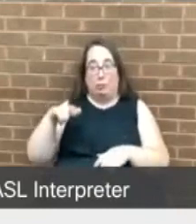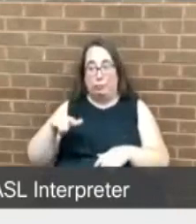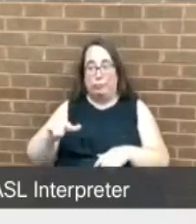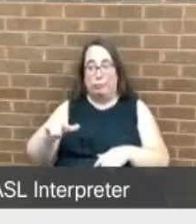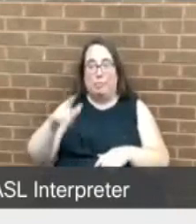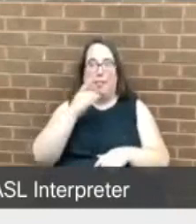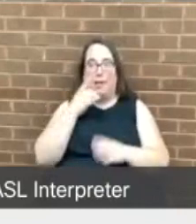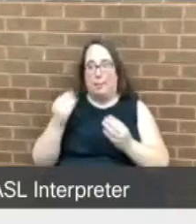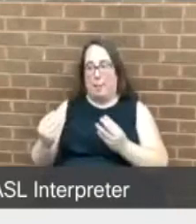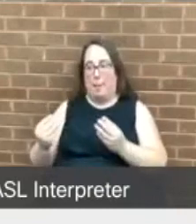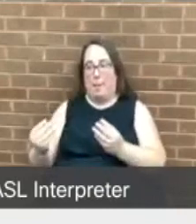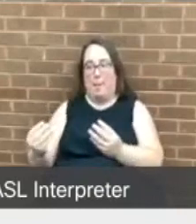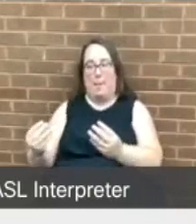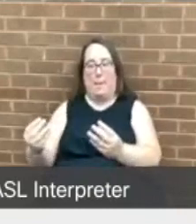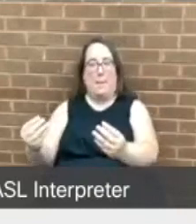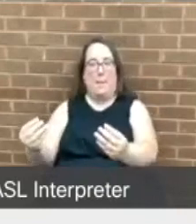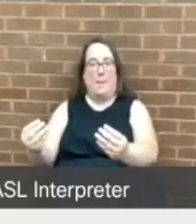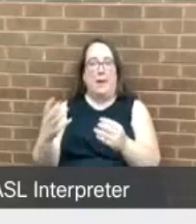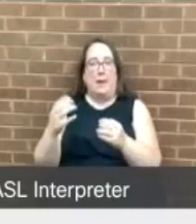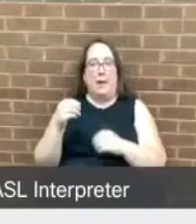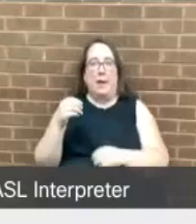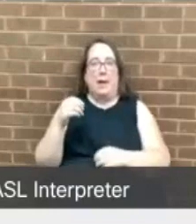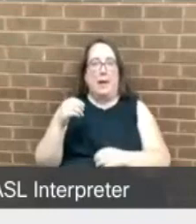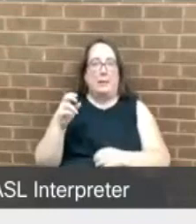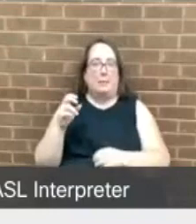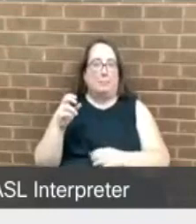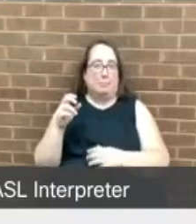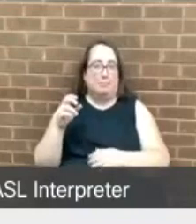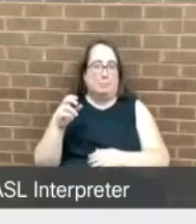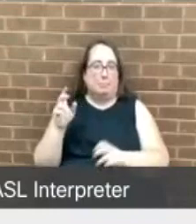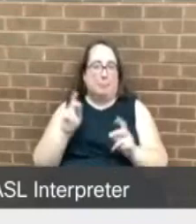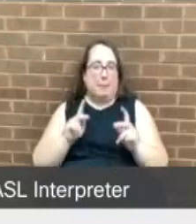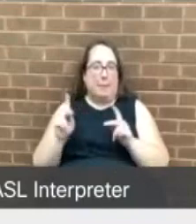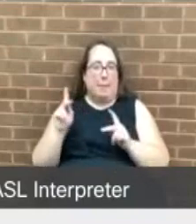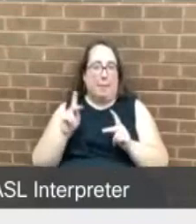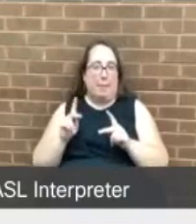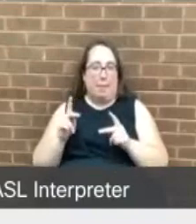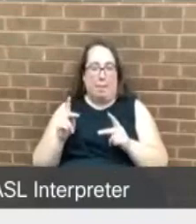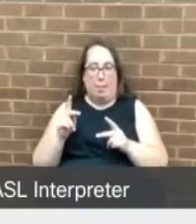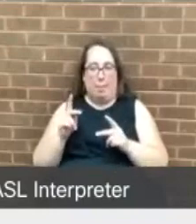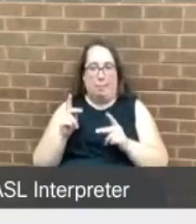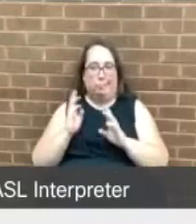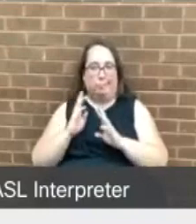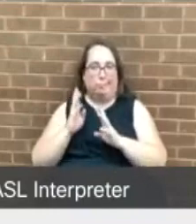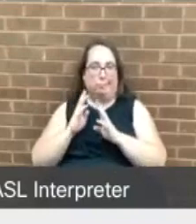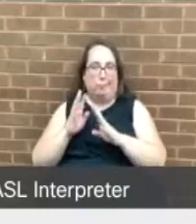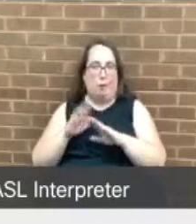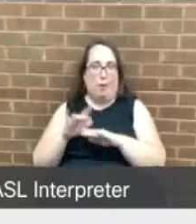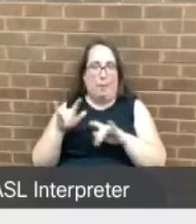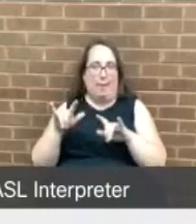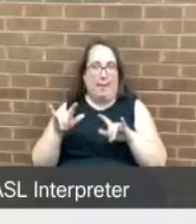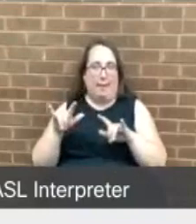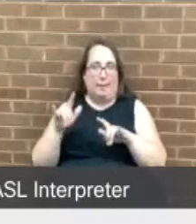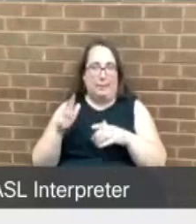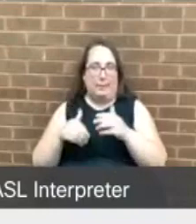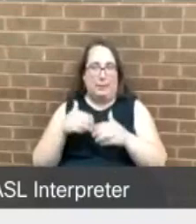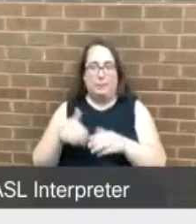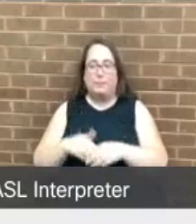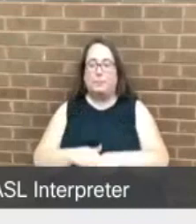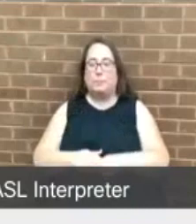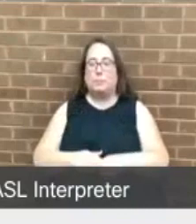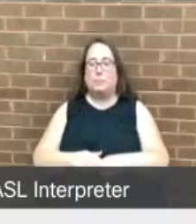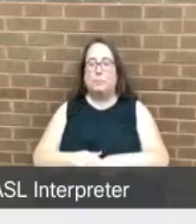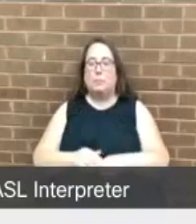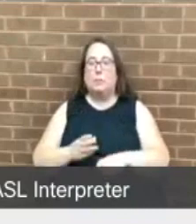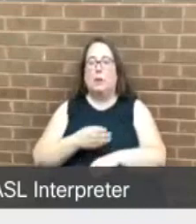boarding bridge replacements. Additionally, as a designated general aviation reliever to BWI Marshall,